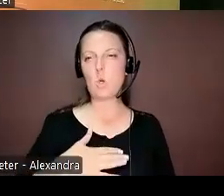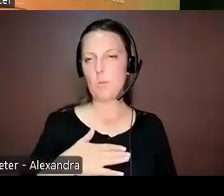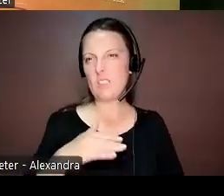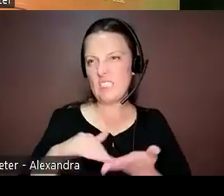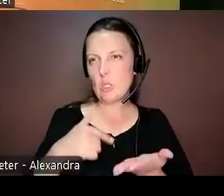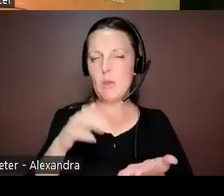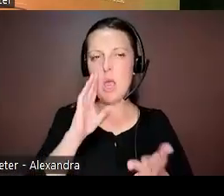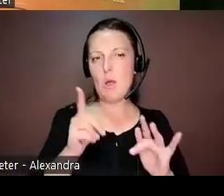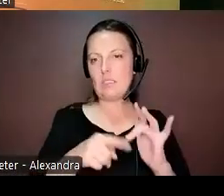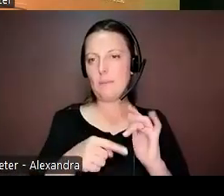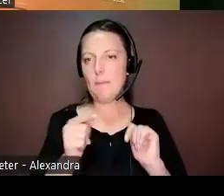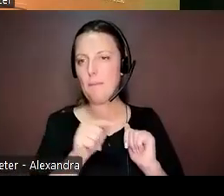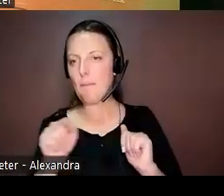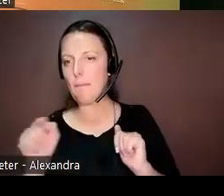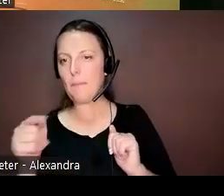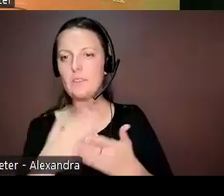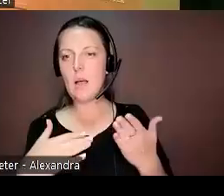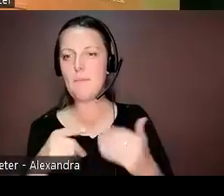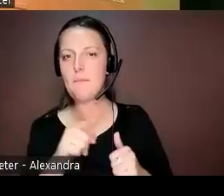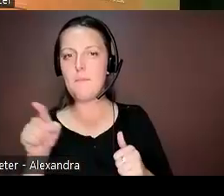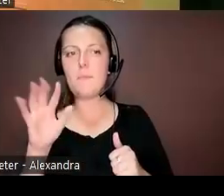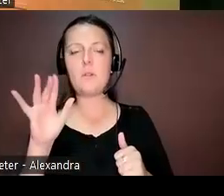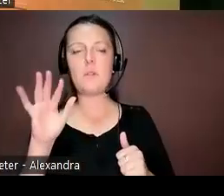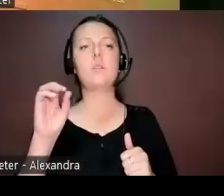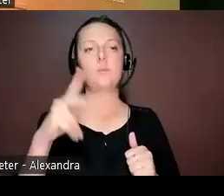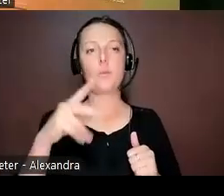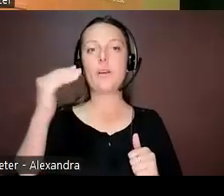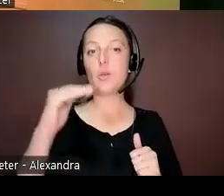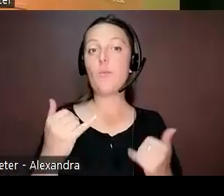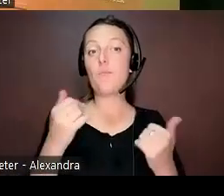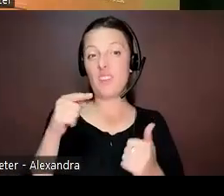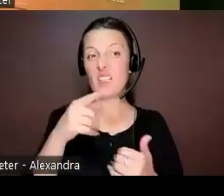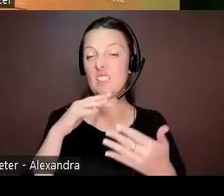All right, so study has been now completed.